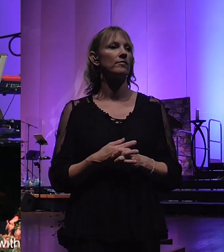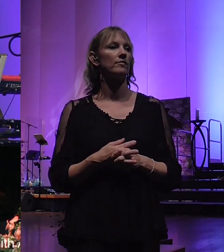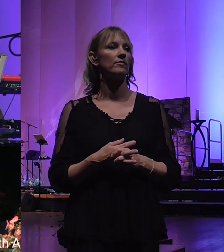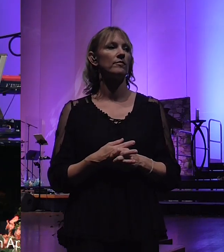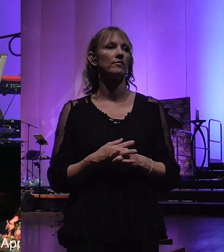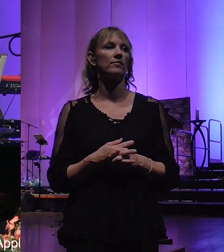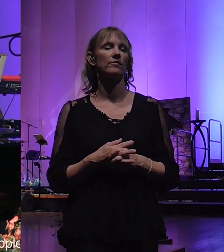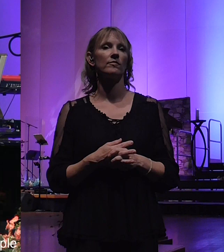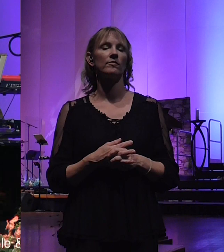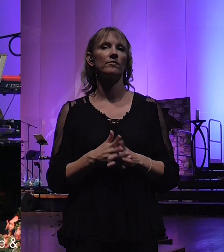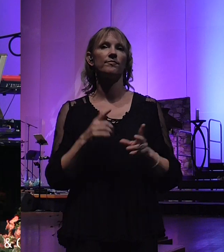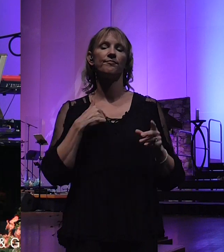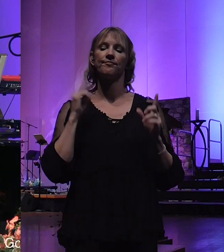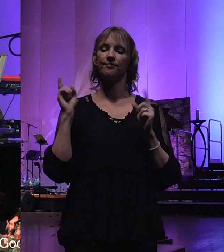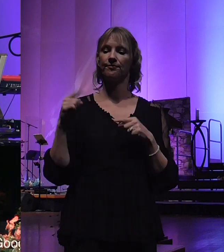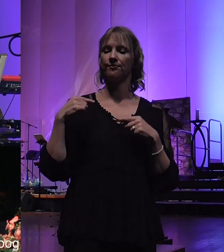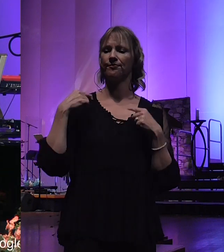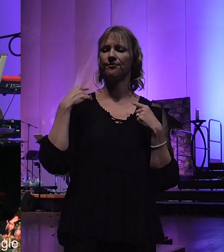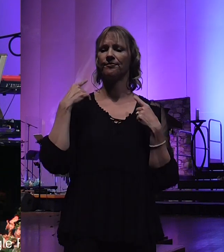I've never understood